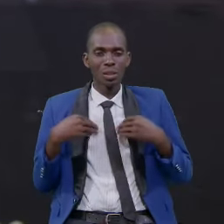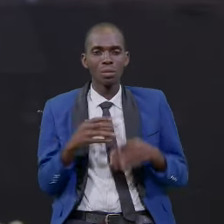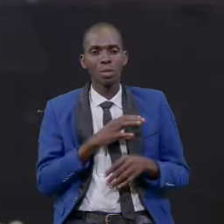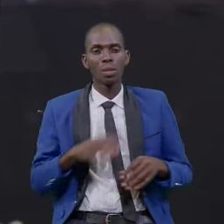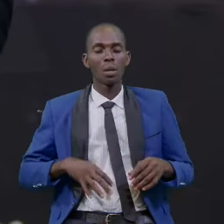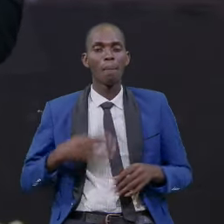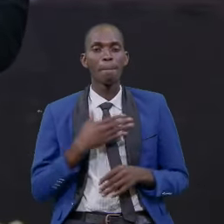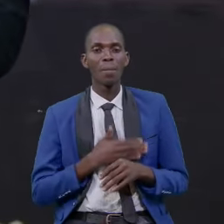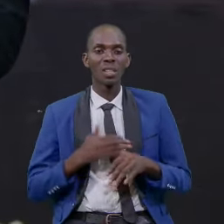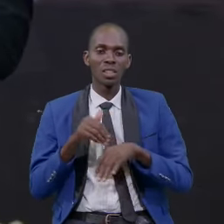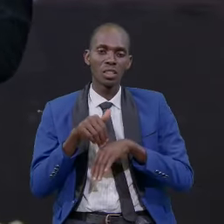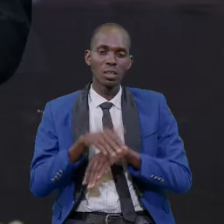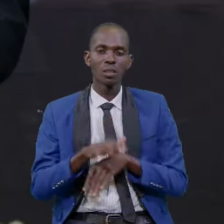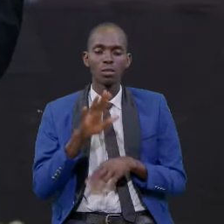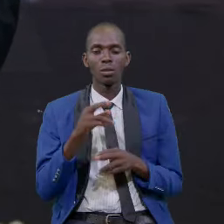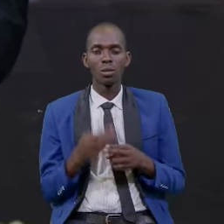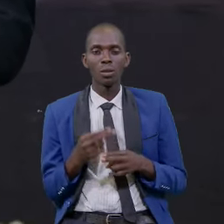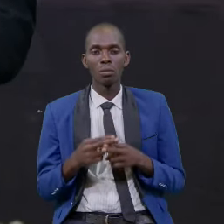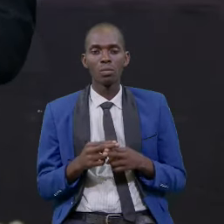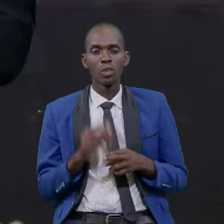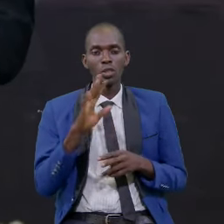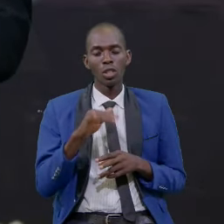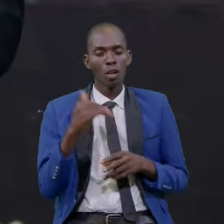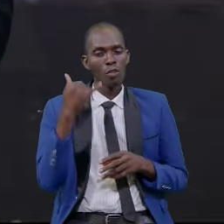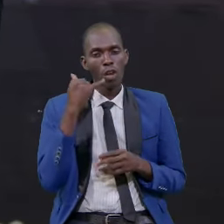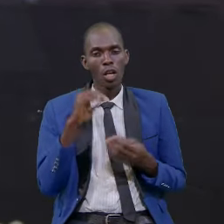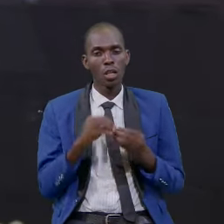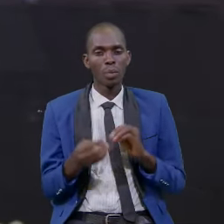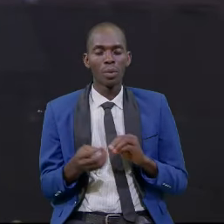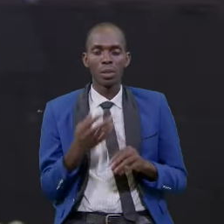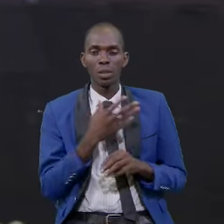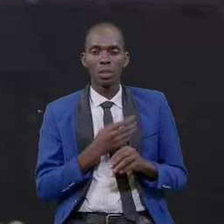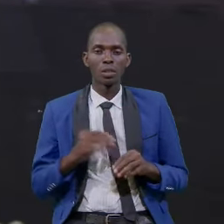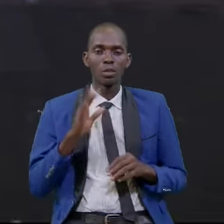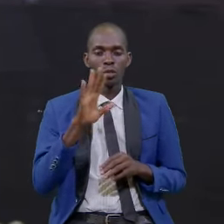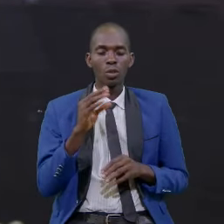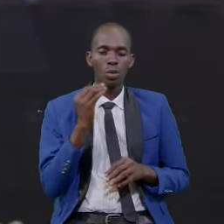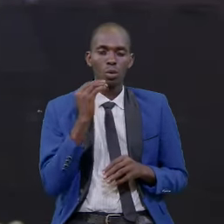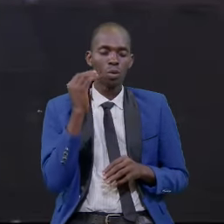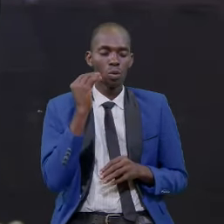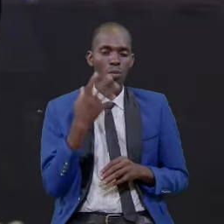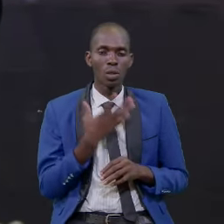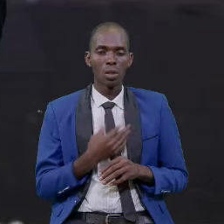name, your phone number, and your location address via